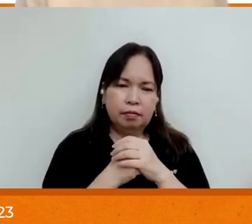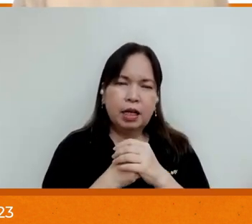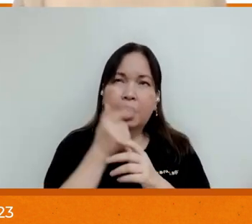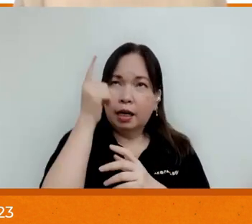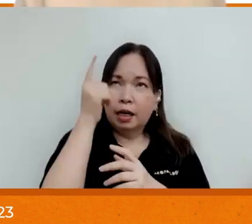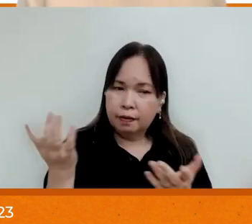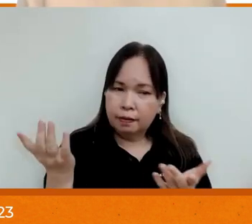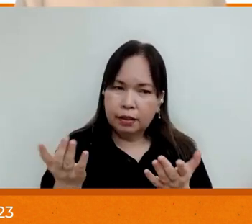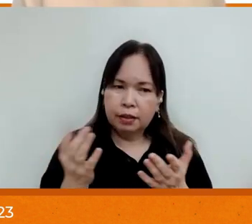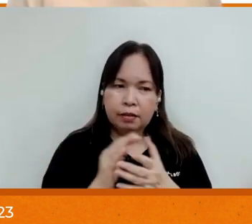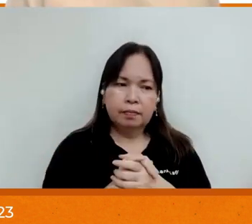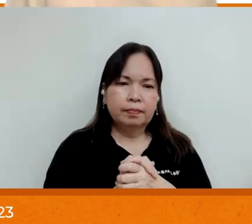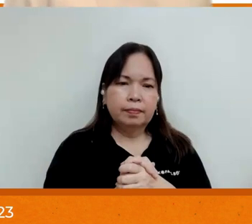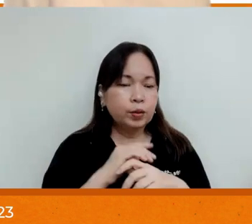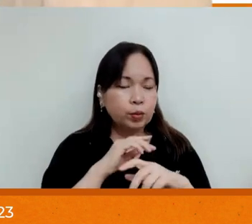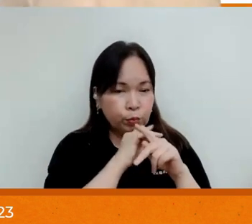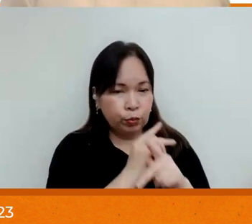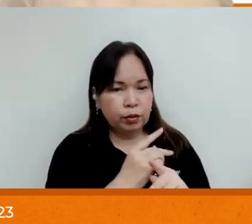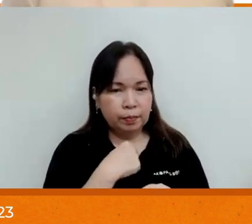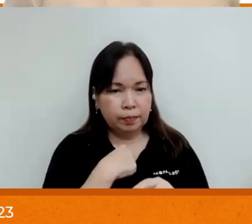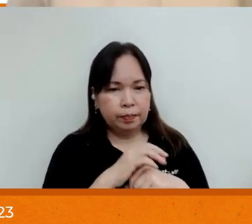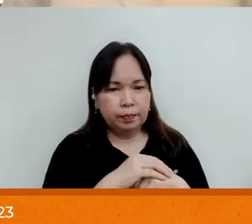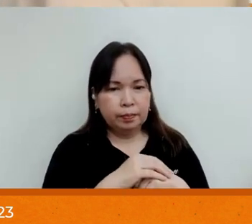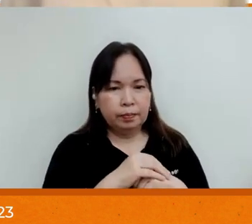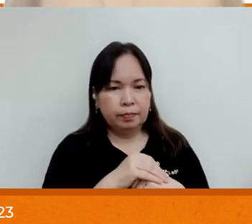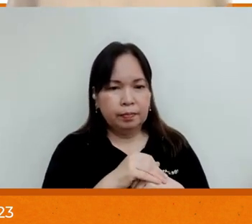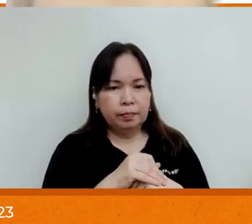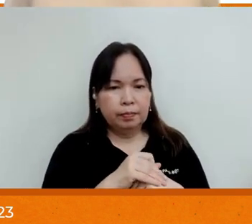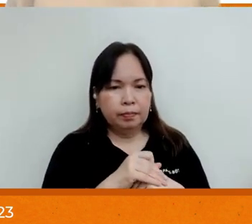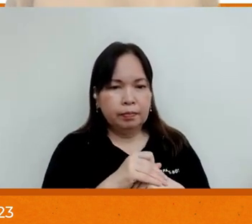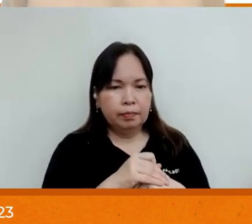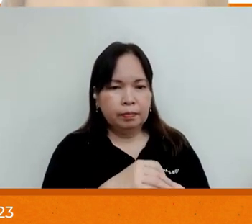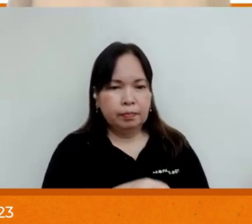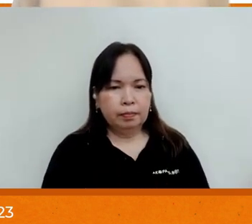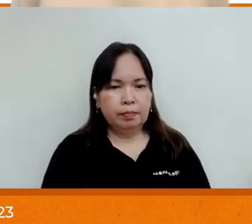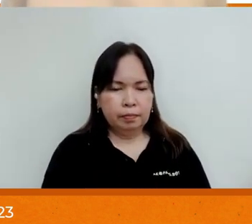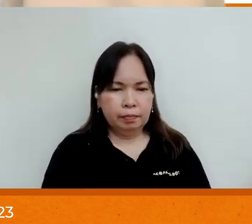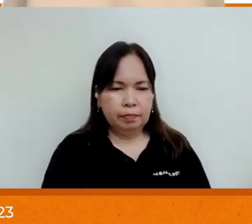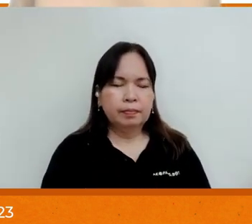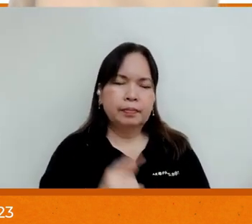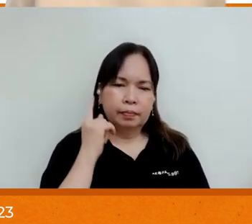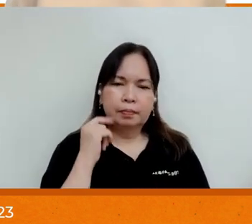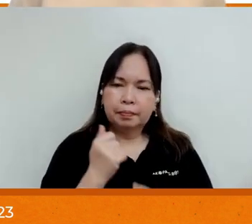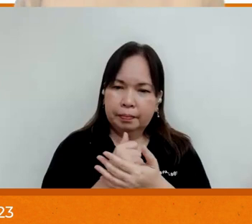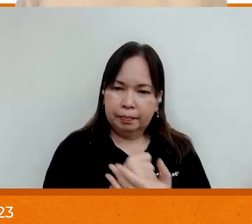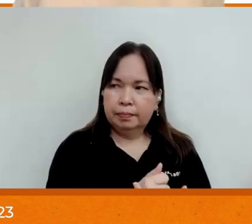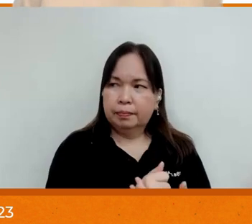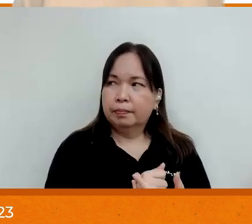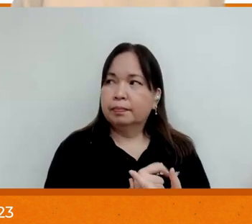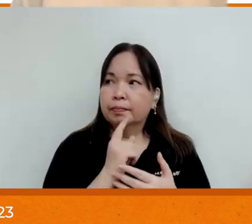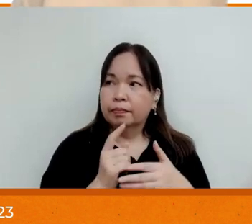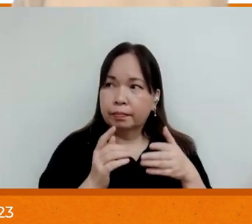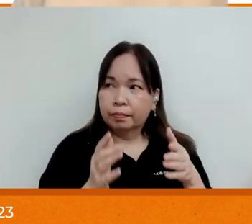to protect me. That can actually be helpful. That's one way of